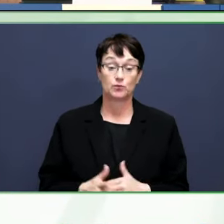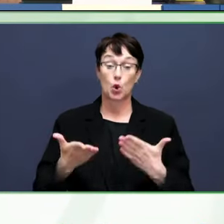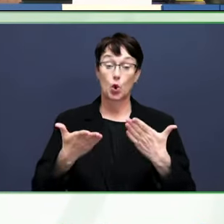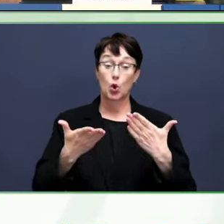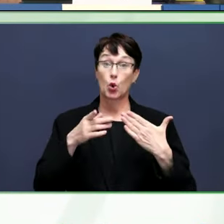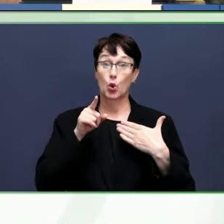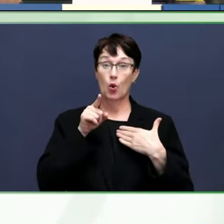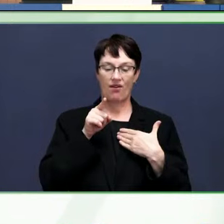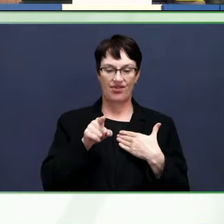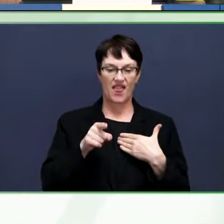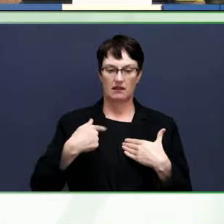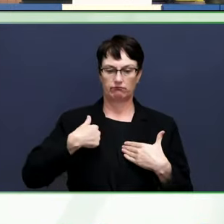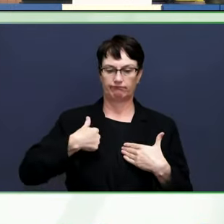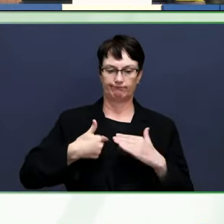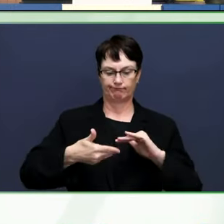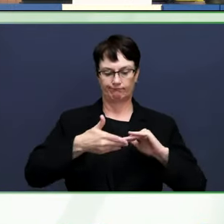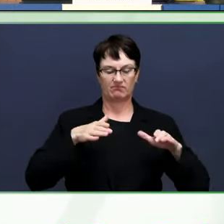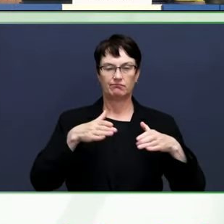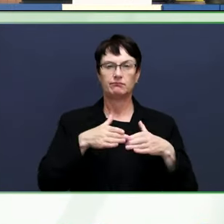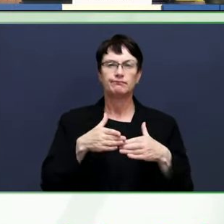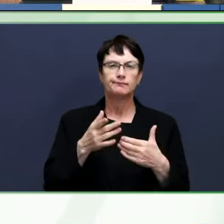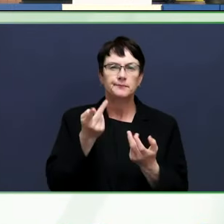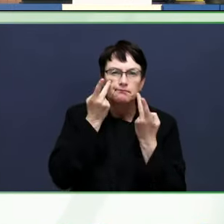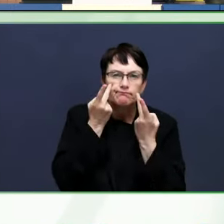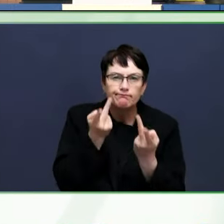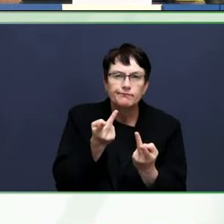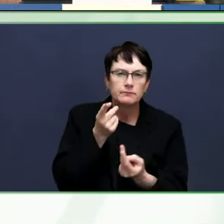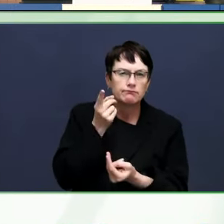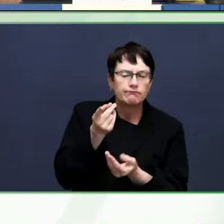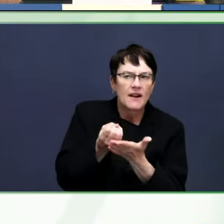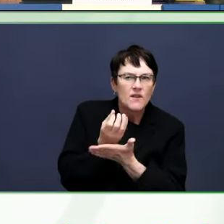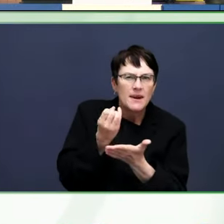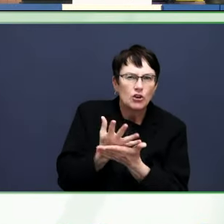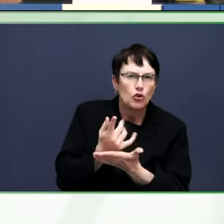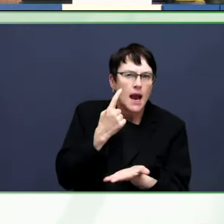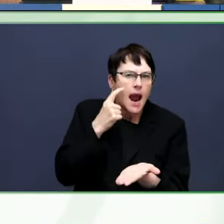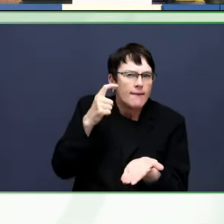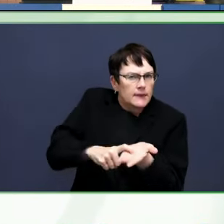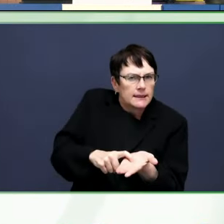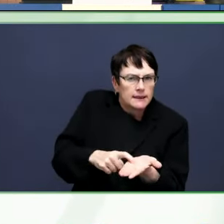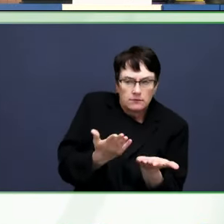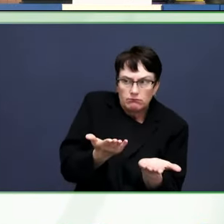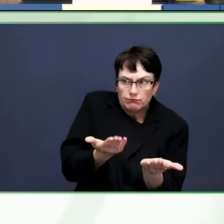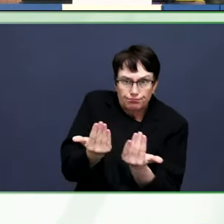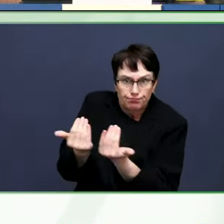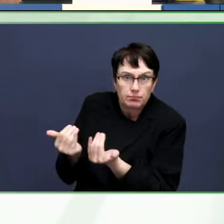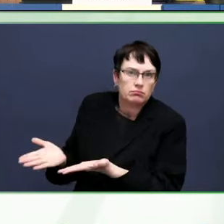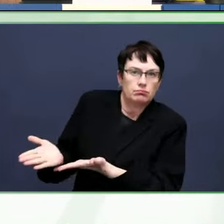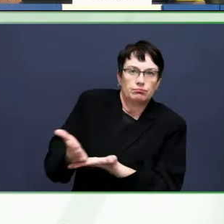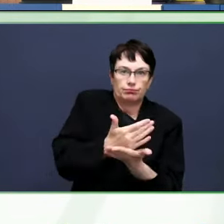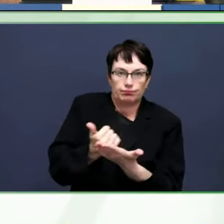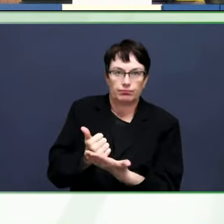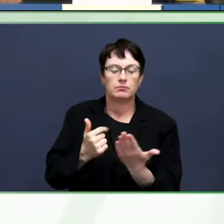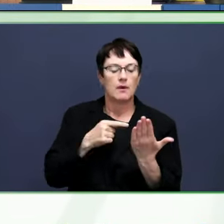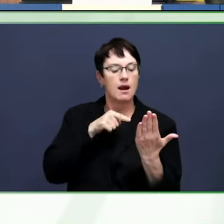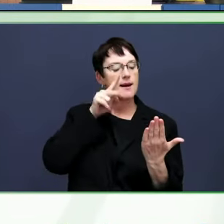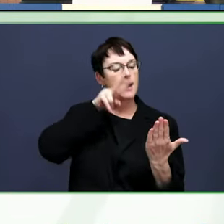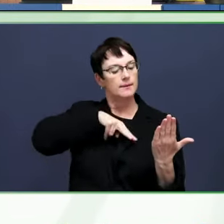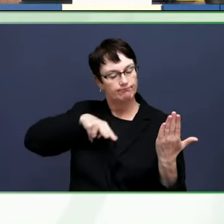on evidence-based information and recommendations. We also focus on